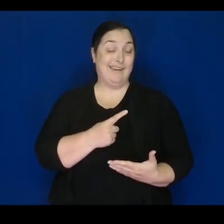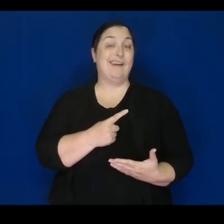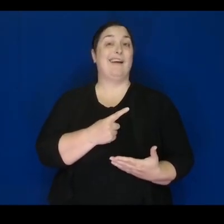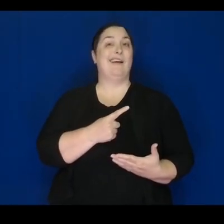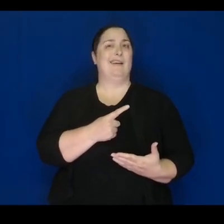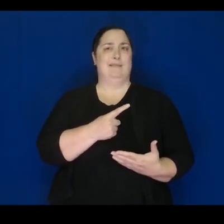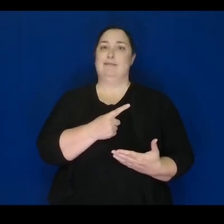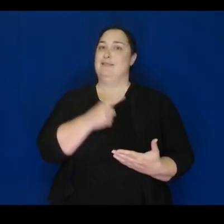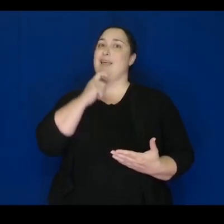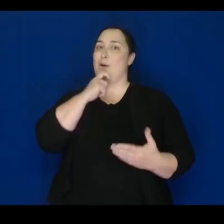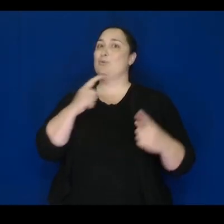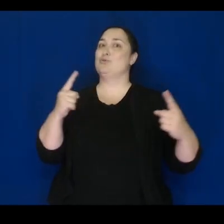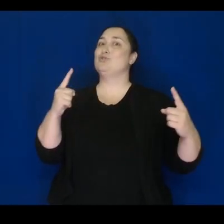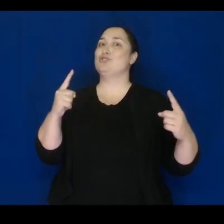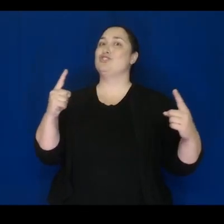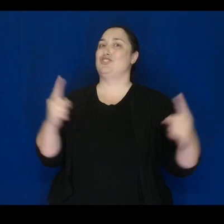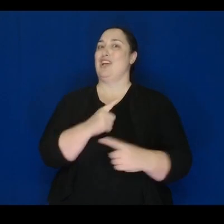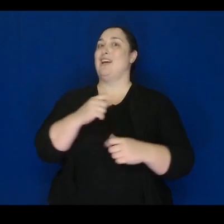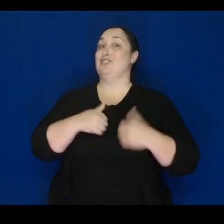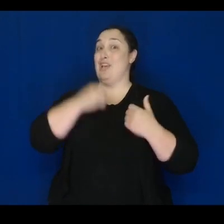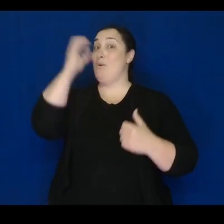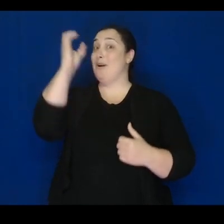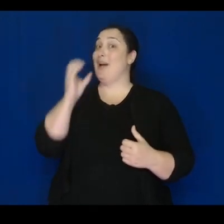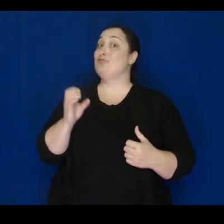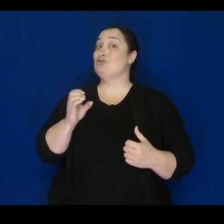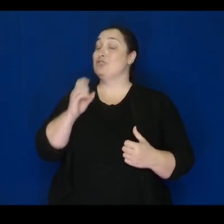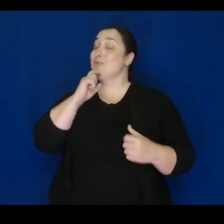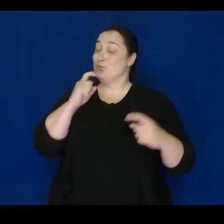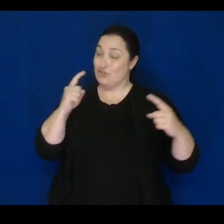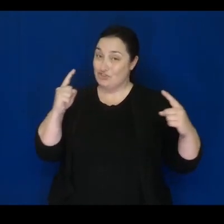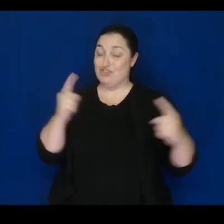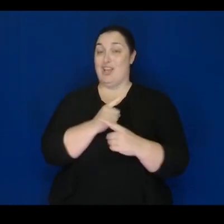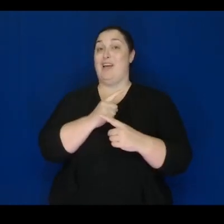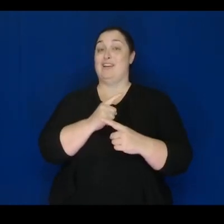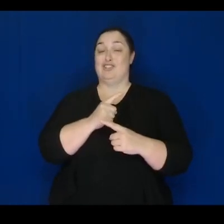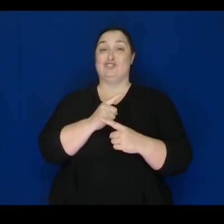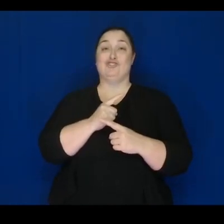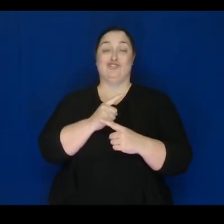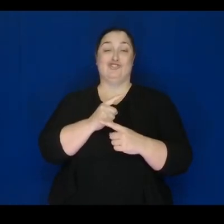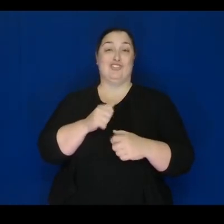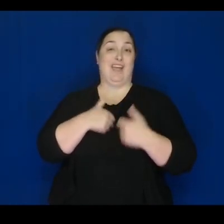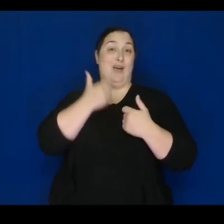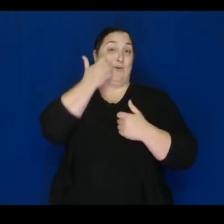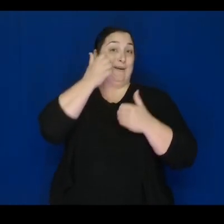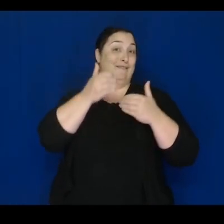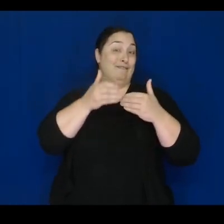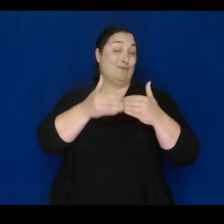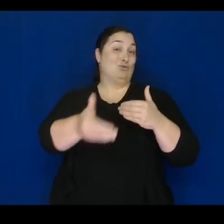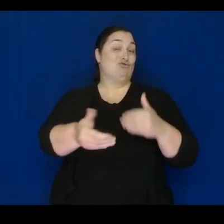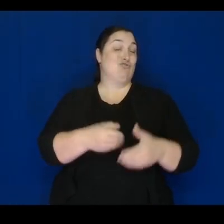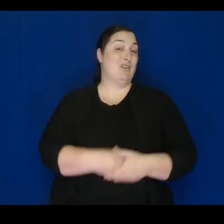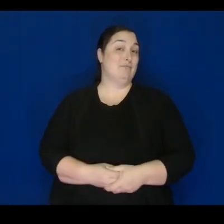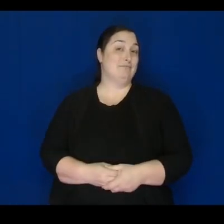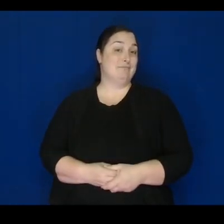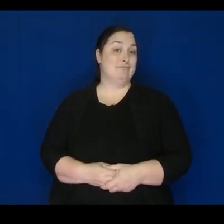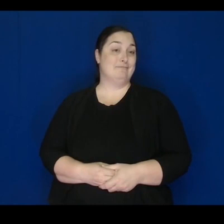our country and change the future direction of where we're going. And also hear more